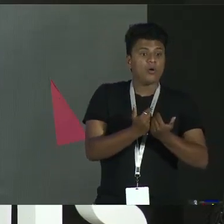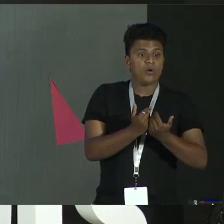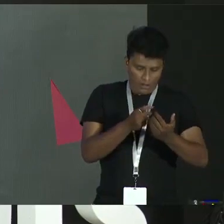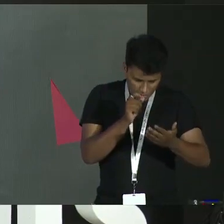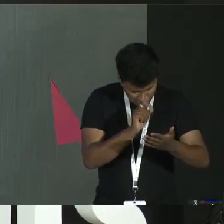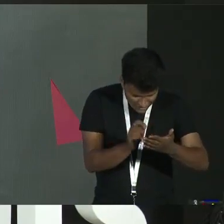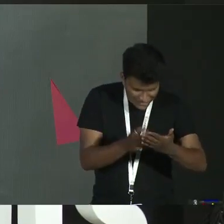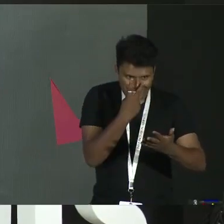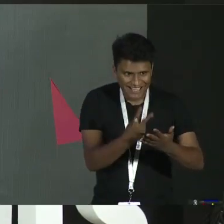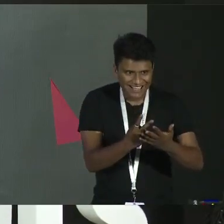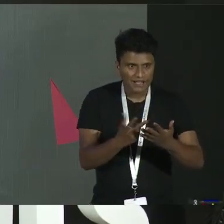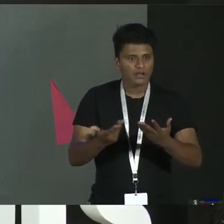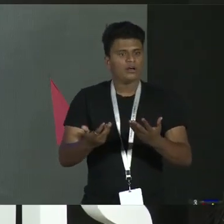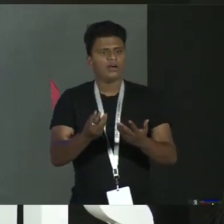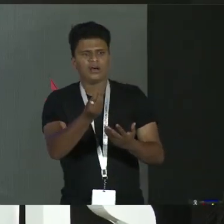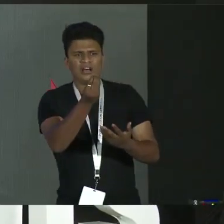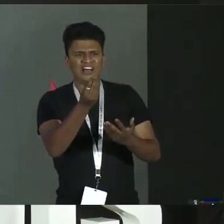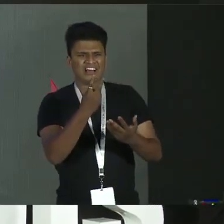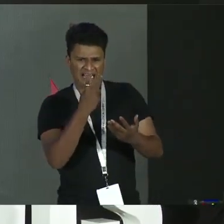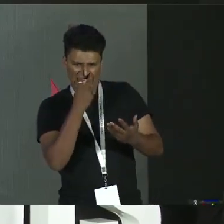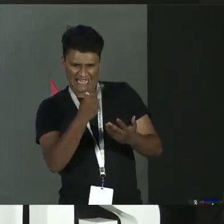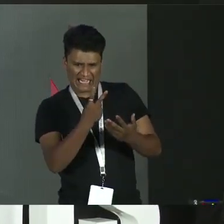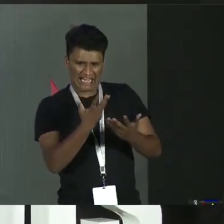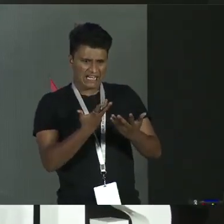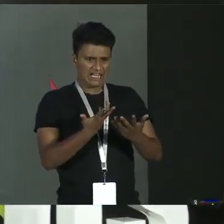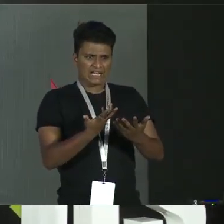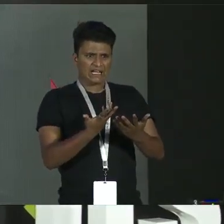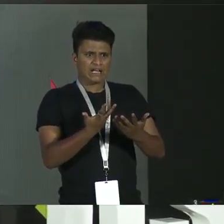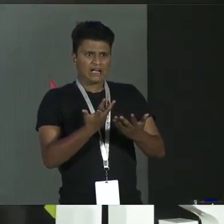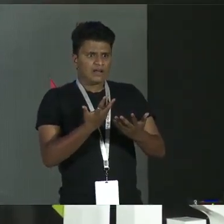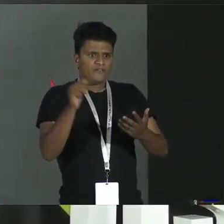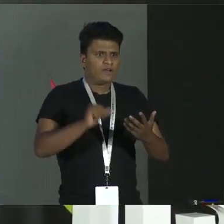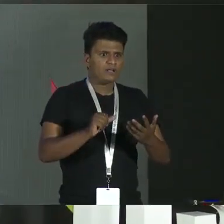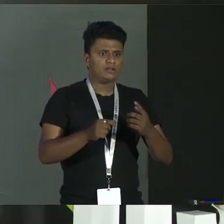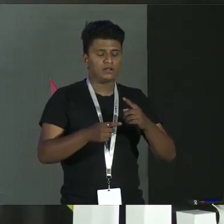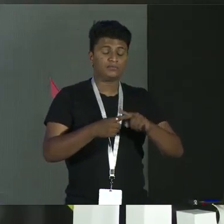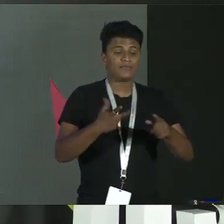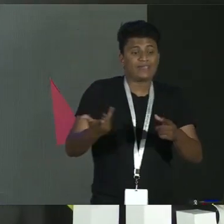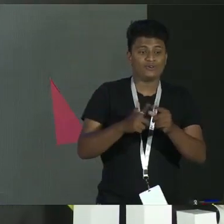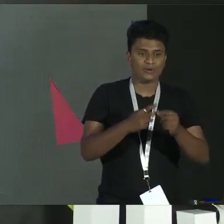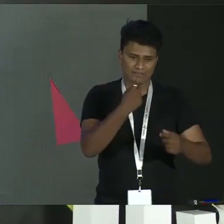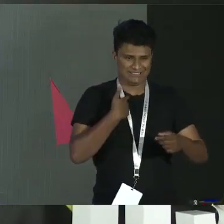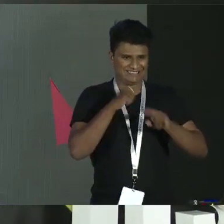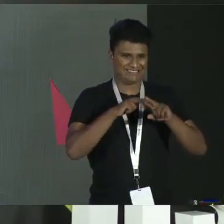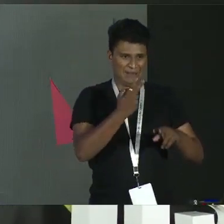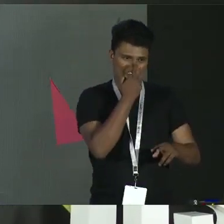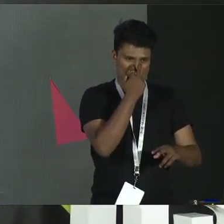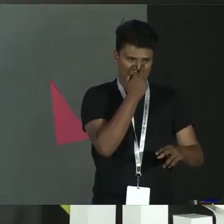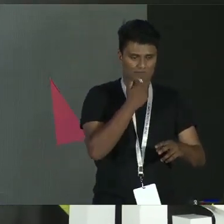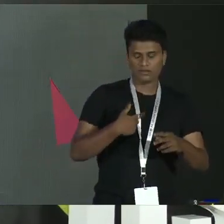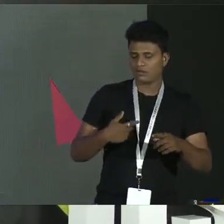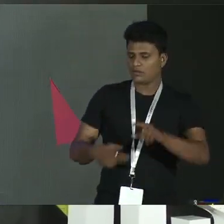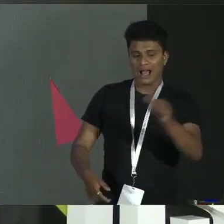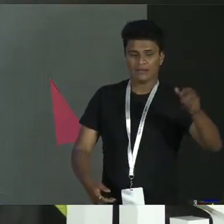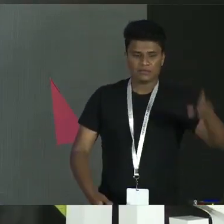Some blind people would read their letter out loud while someone else writes the letter for them. But they couldn't do